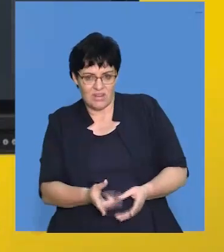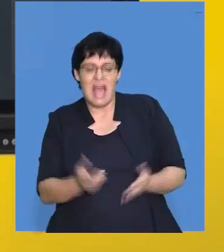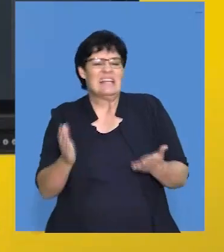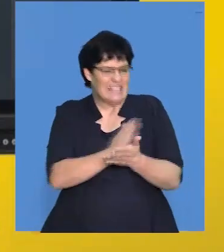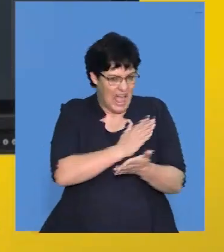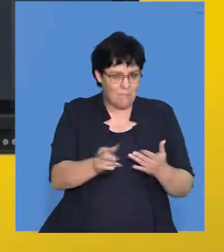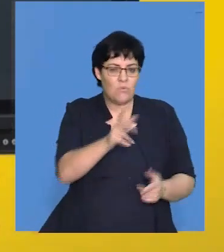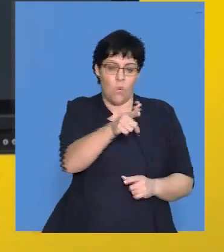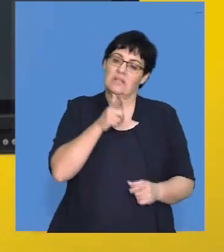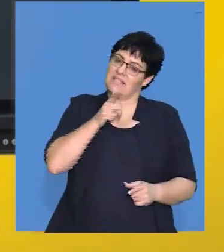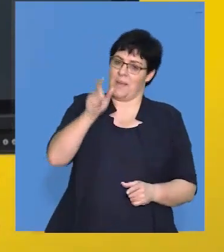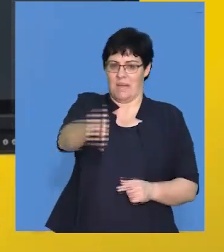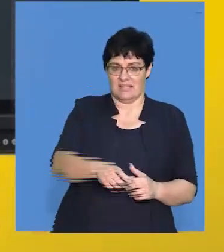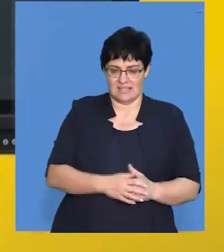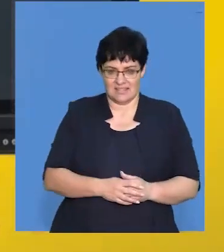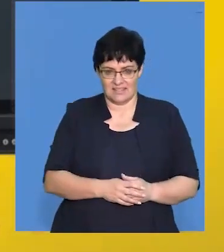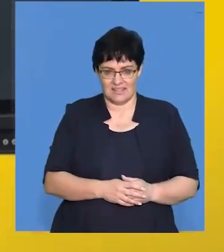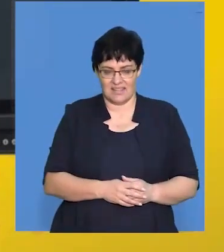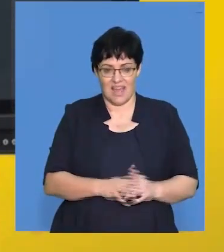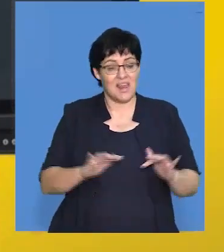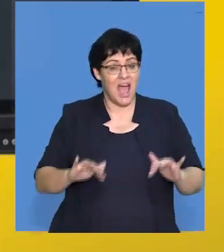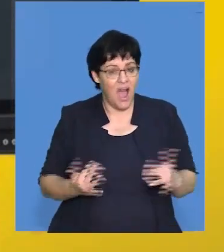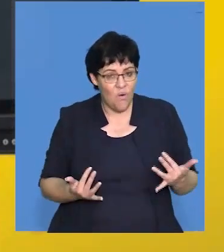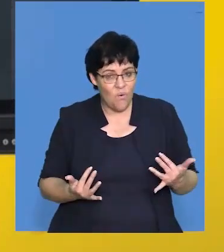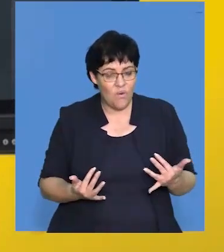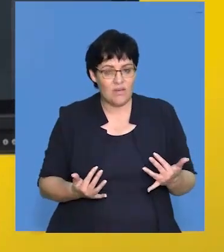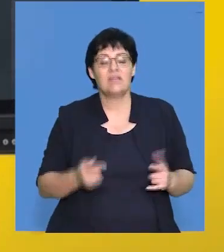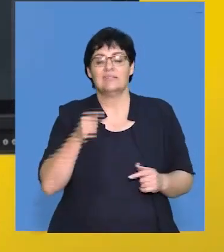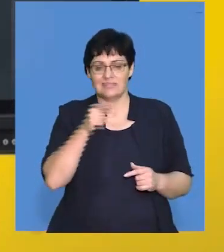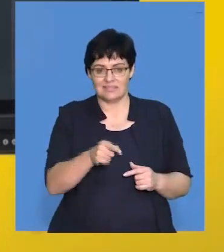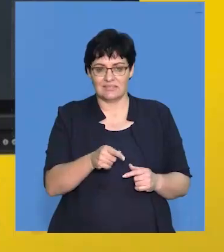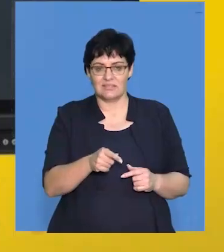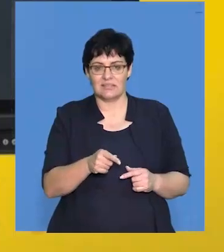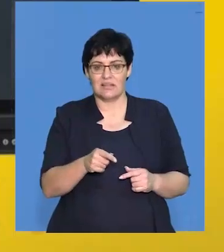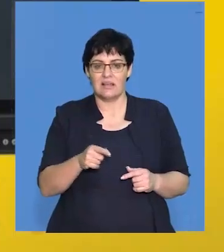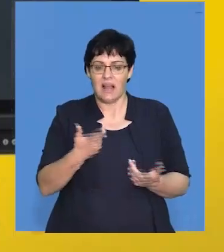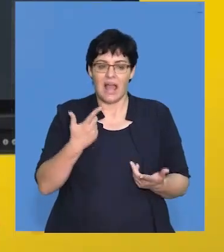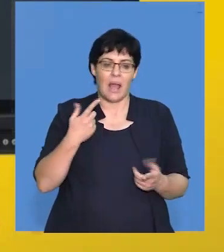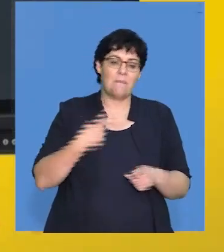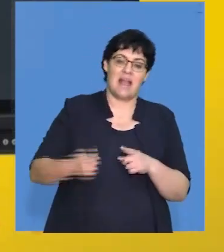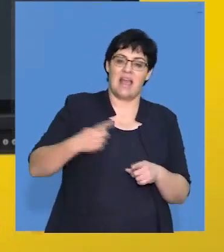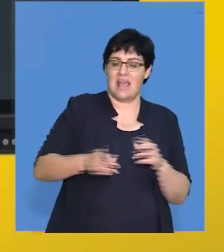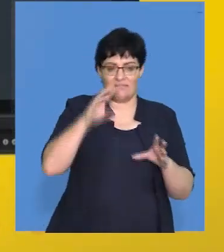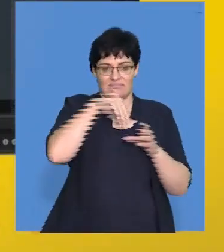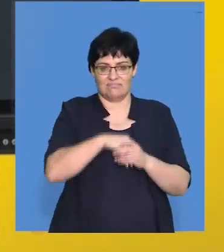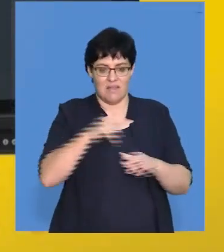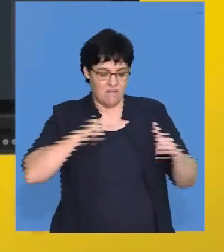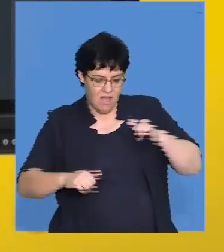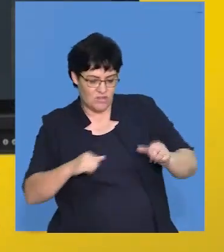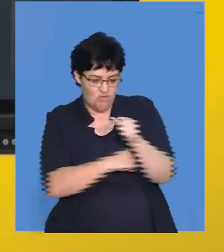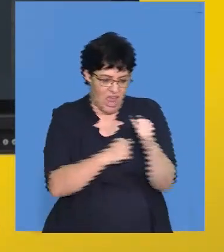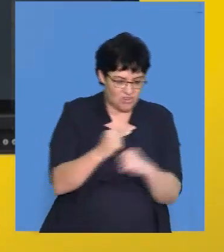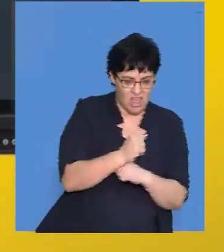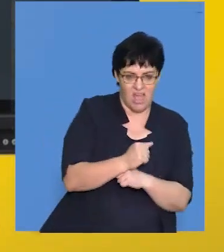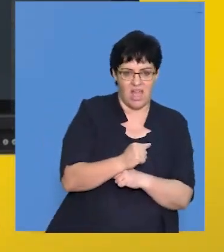things they want you to say. And they will do this with how the play, for example, has been